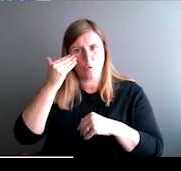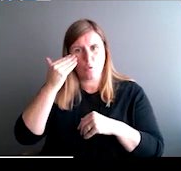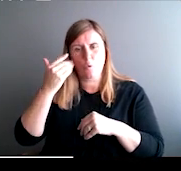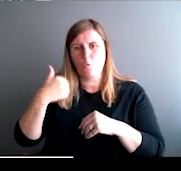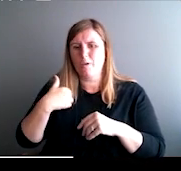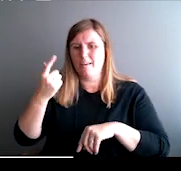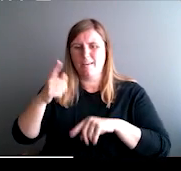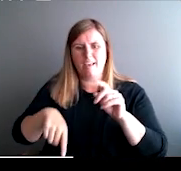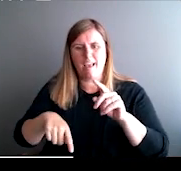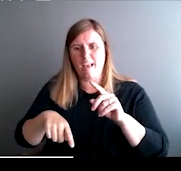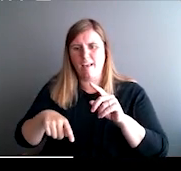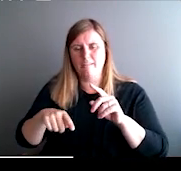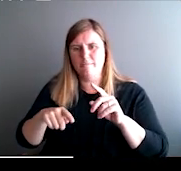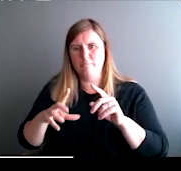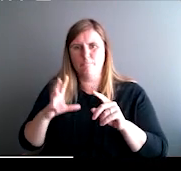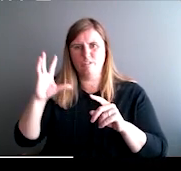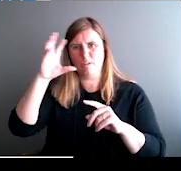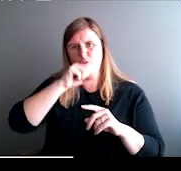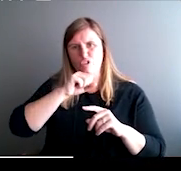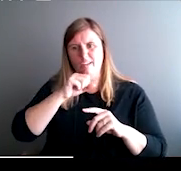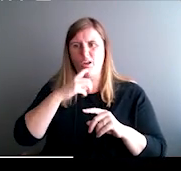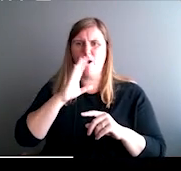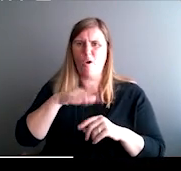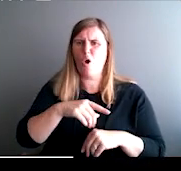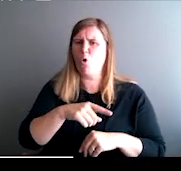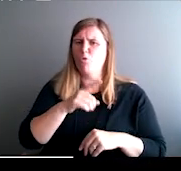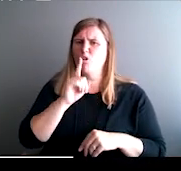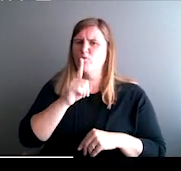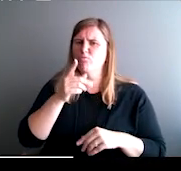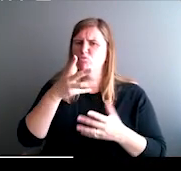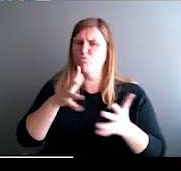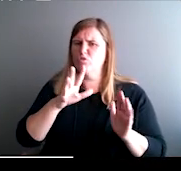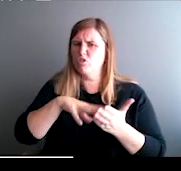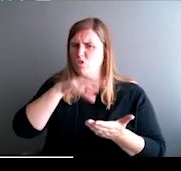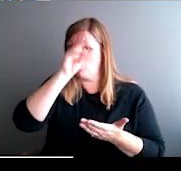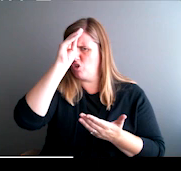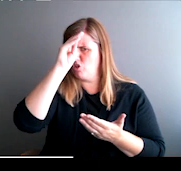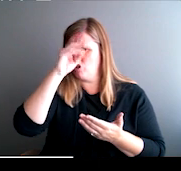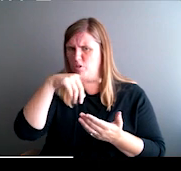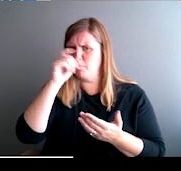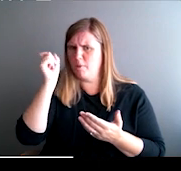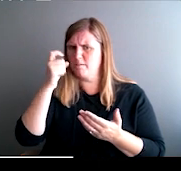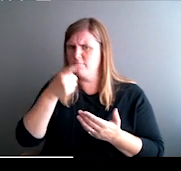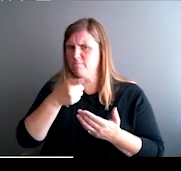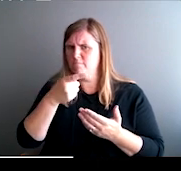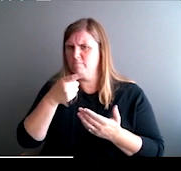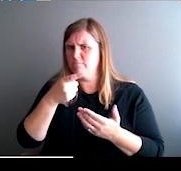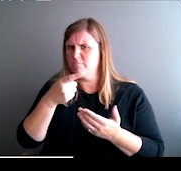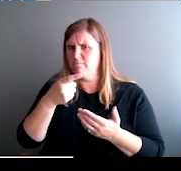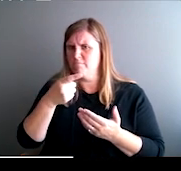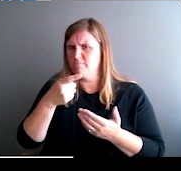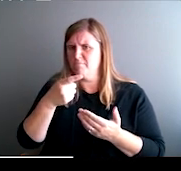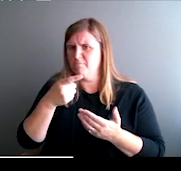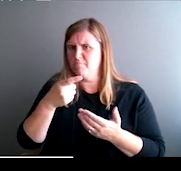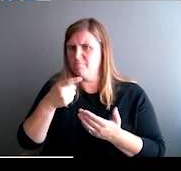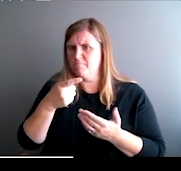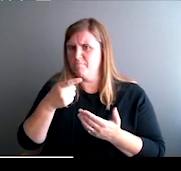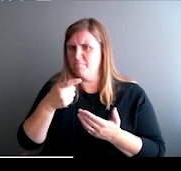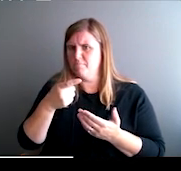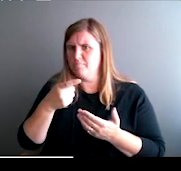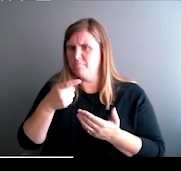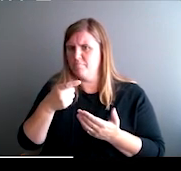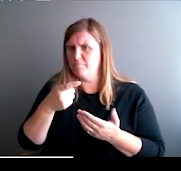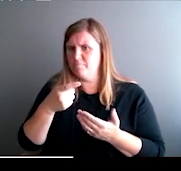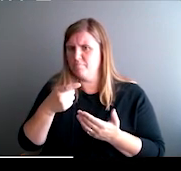we can't take presumptions. We can't say, oh, he surely learned that because he's so and so, because he's